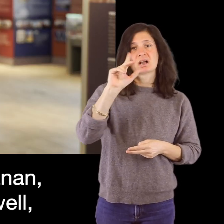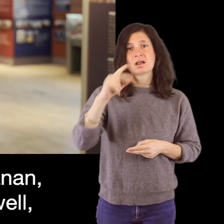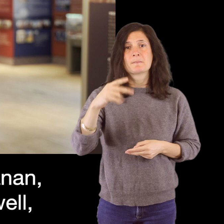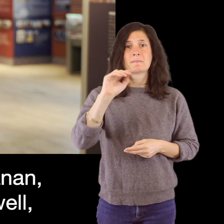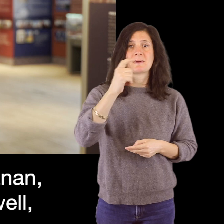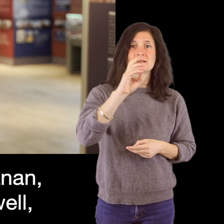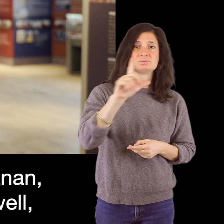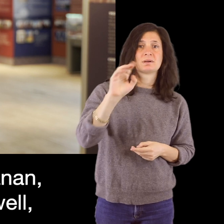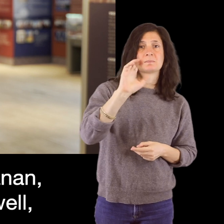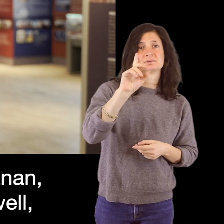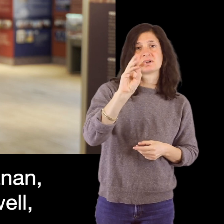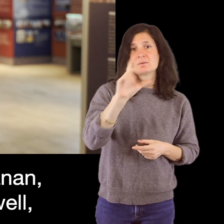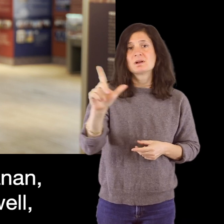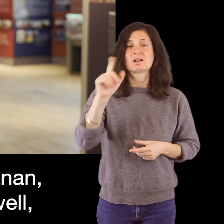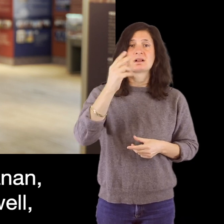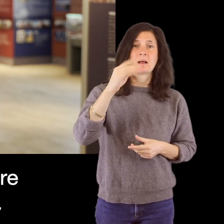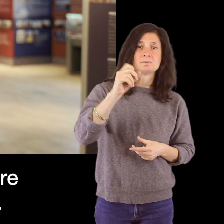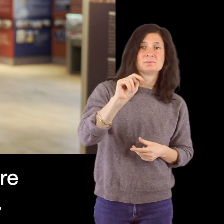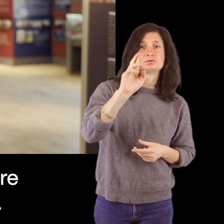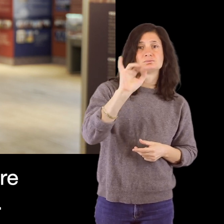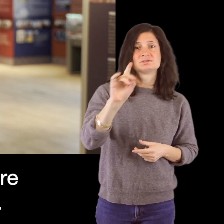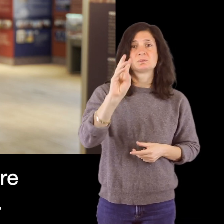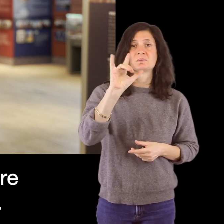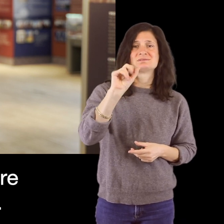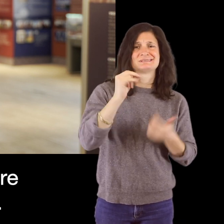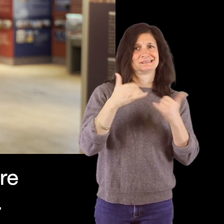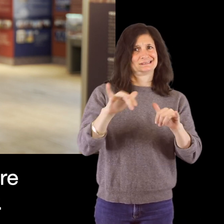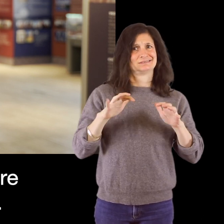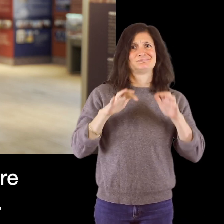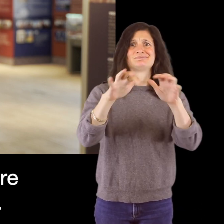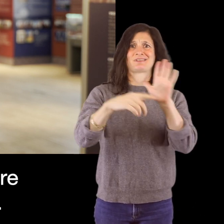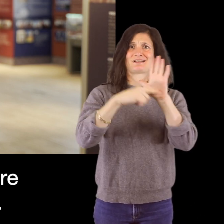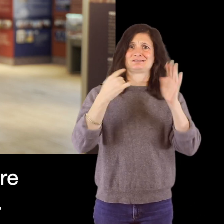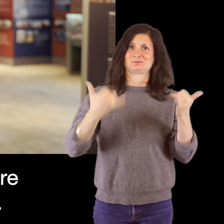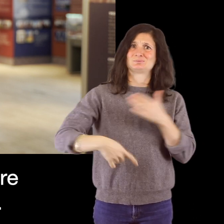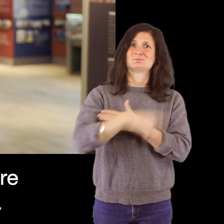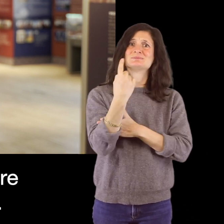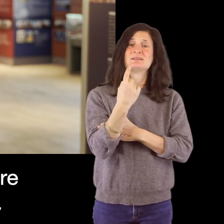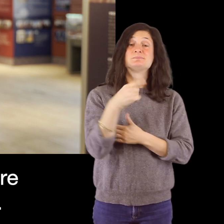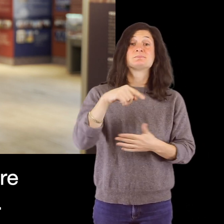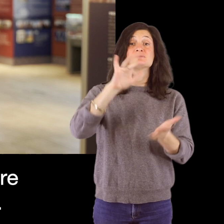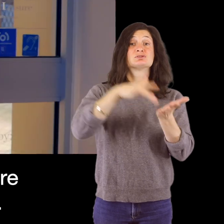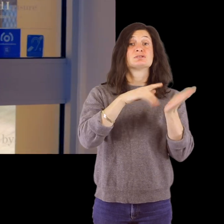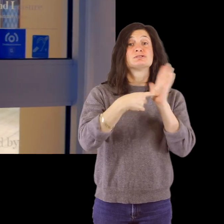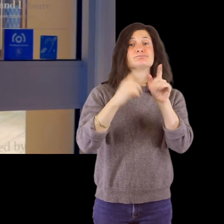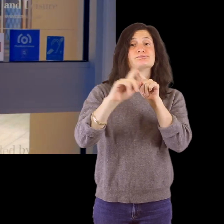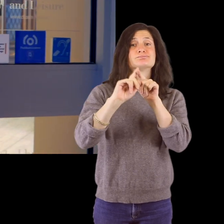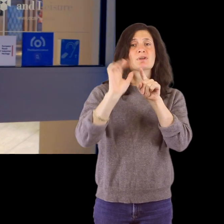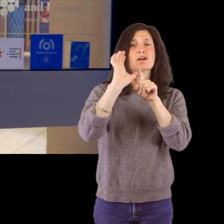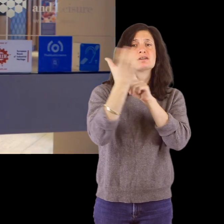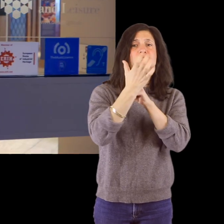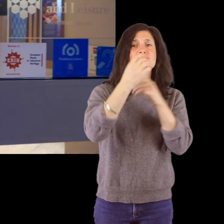Craig, Dunlop, Maxwell, McDowell, Thompson, Reid and Wilson, are still prevalent in Ulster today. The